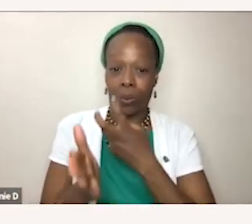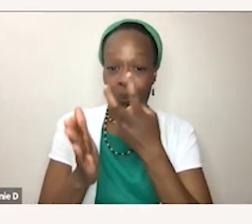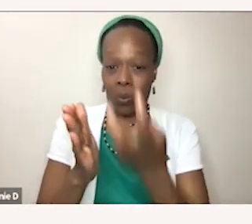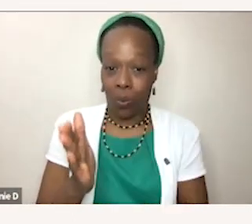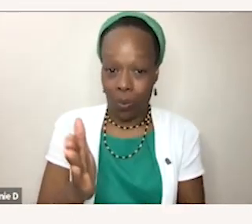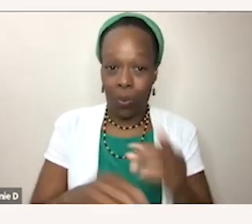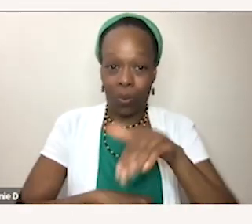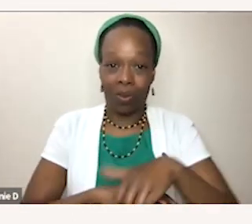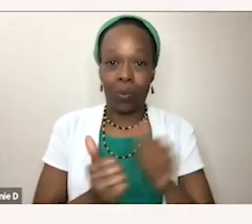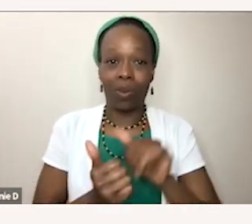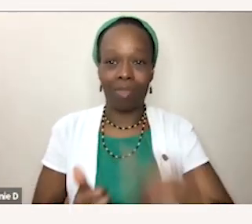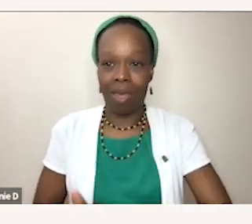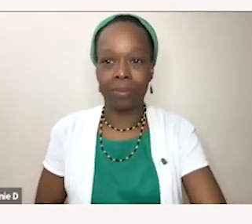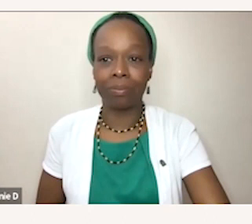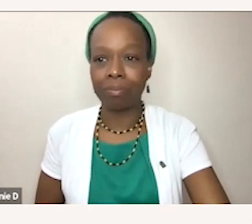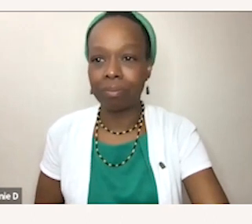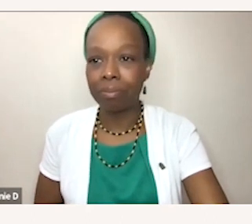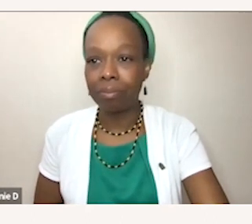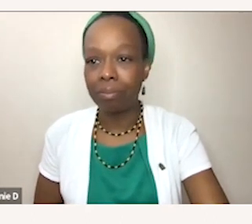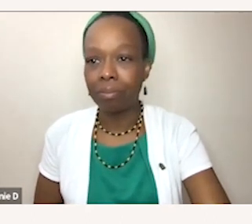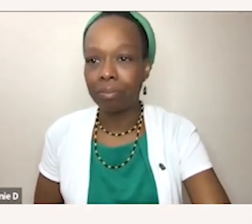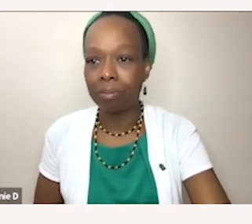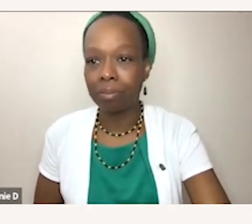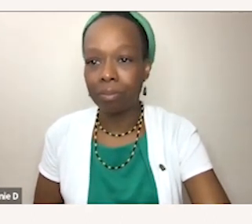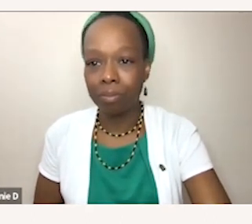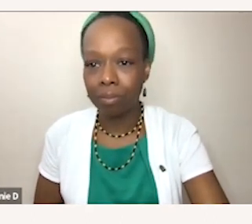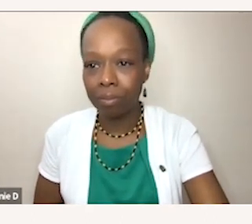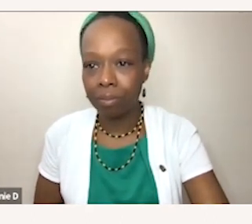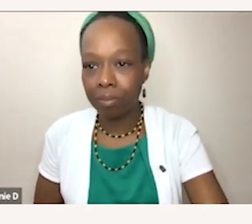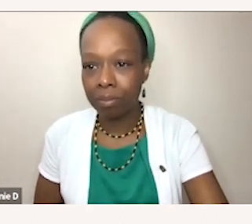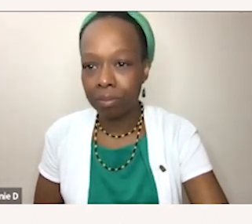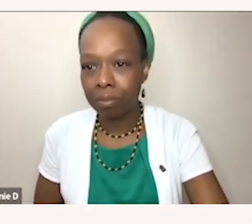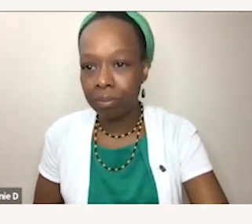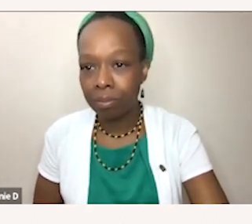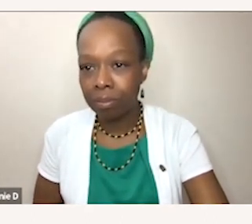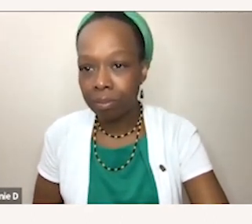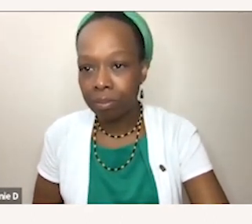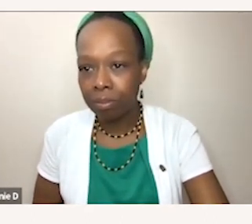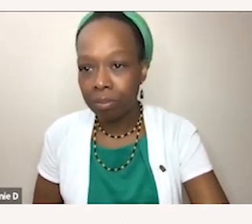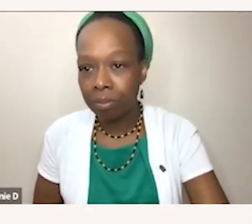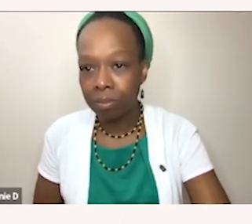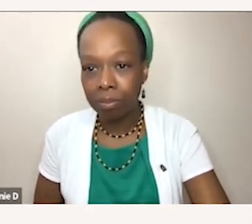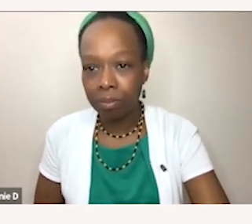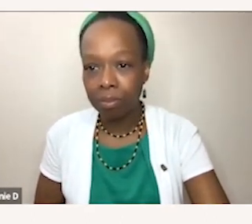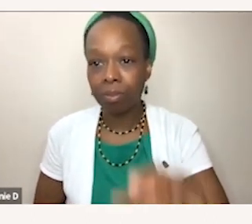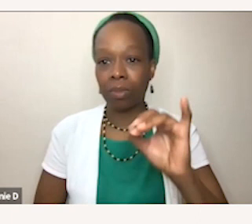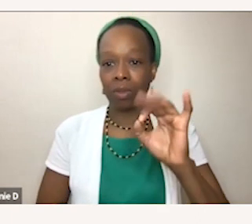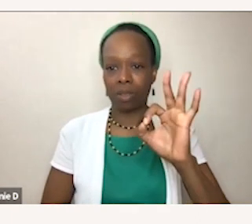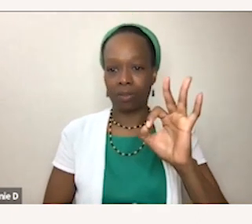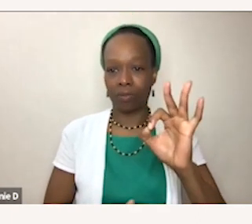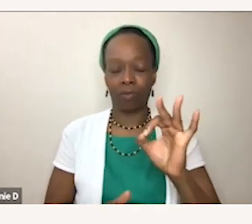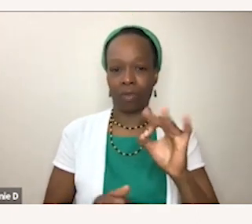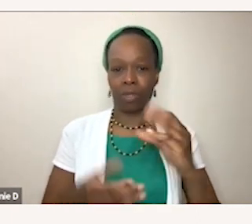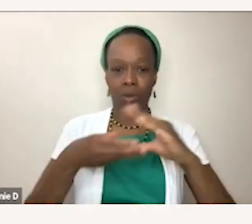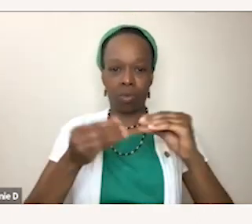evening. So if the narrative around language and around disability in general is missing